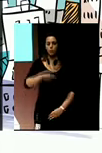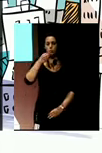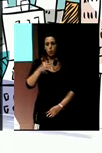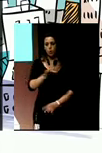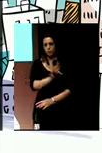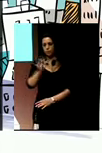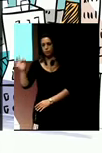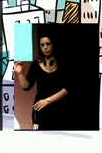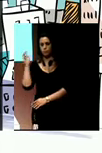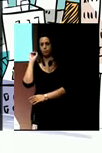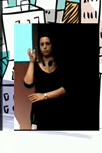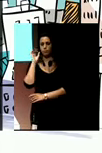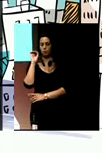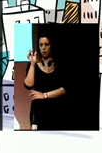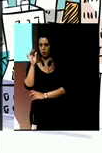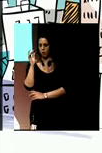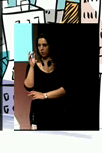the next speaker